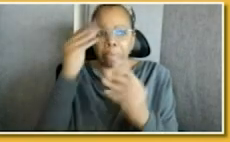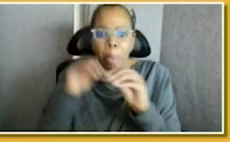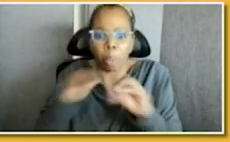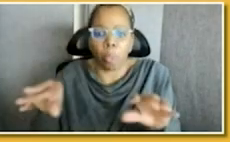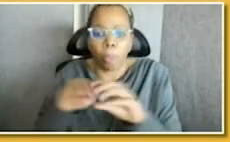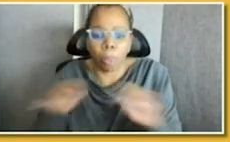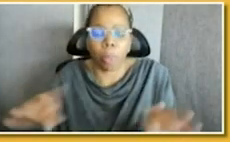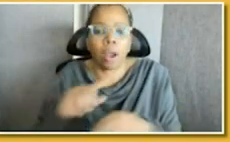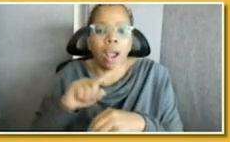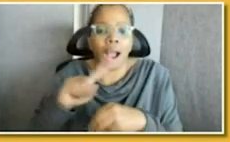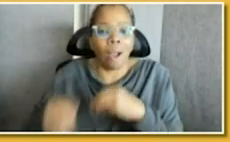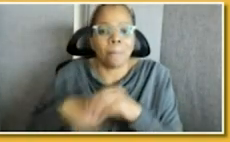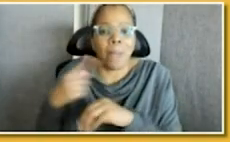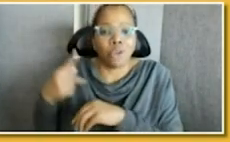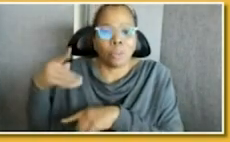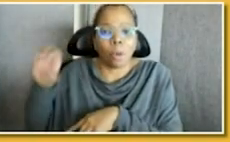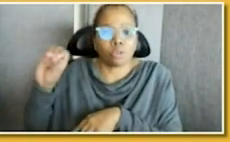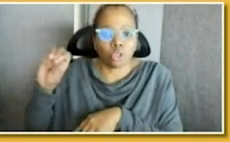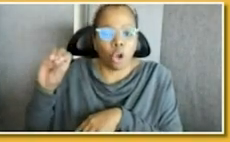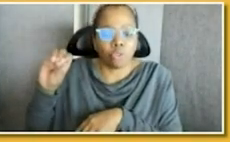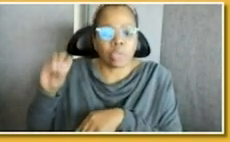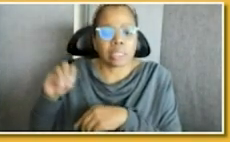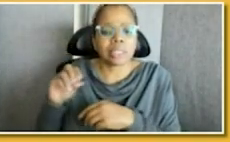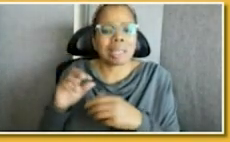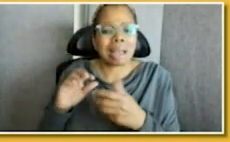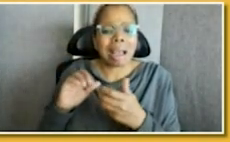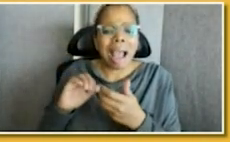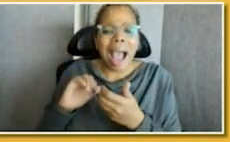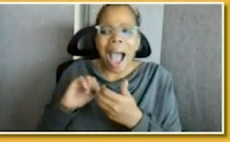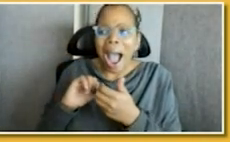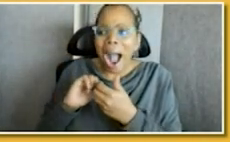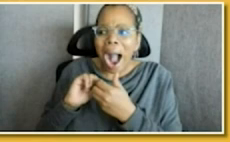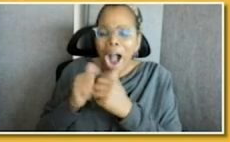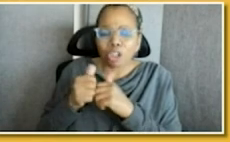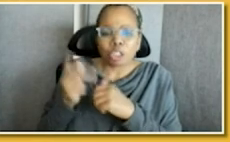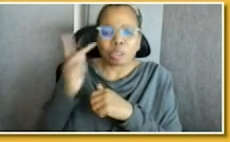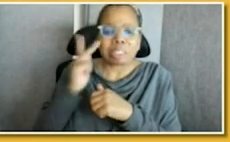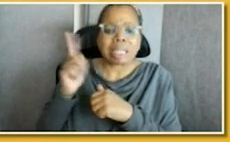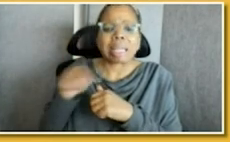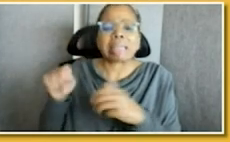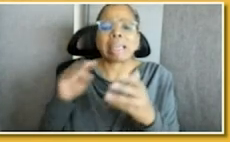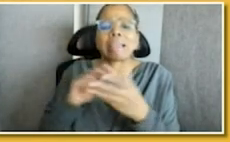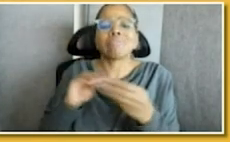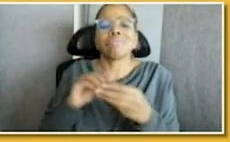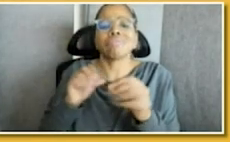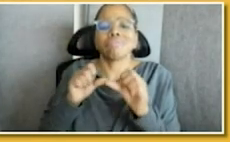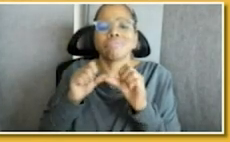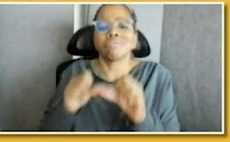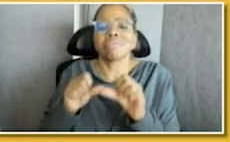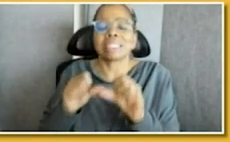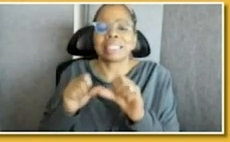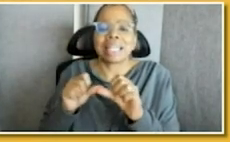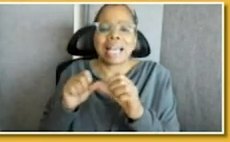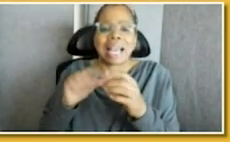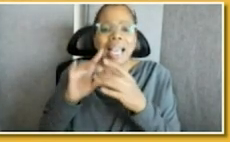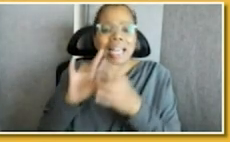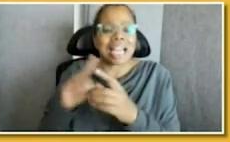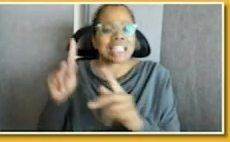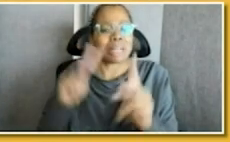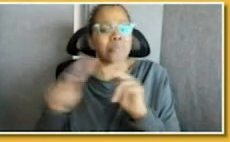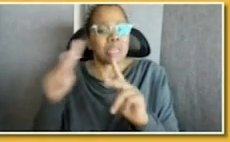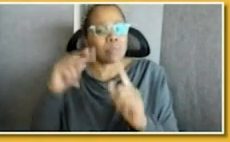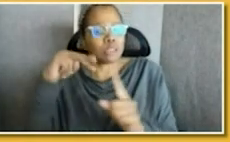Service. How do you see these narratives persisting in public understanding of the Postal Service now and the government in general?